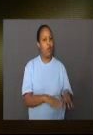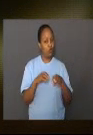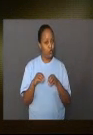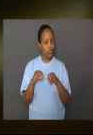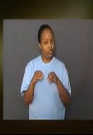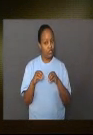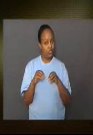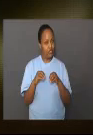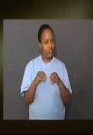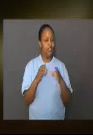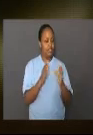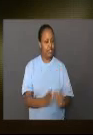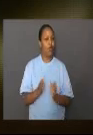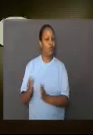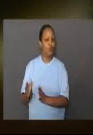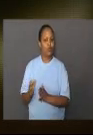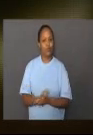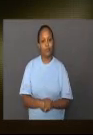Students, let's get ready.